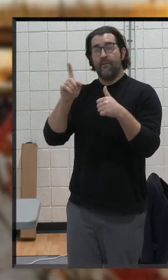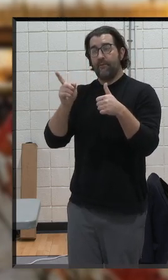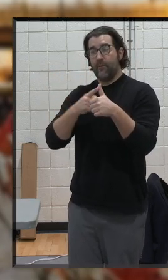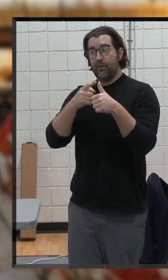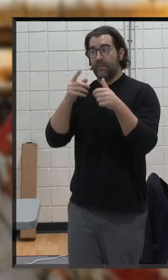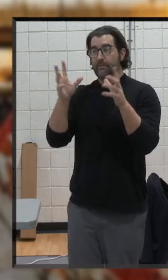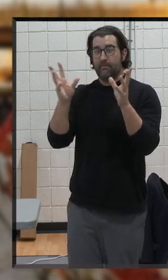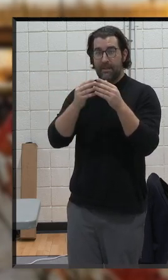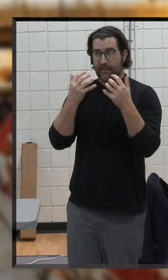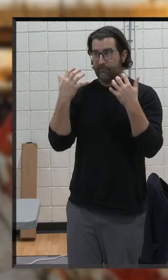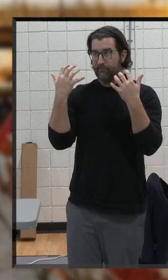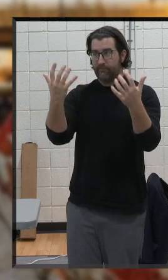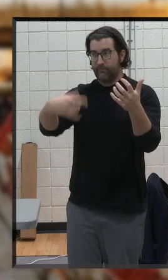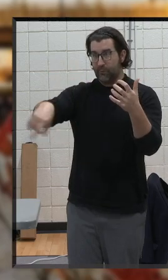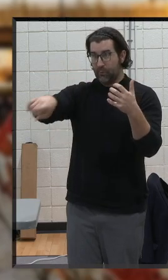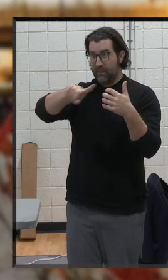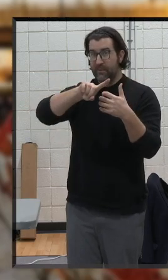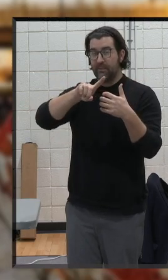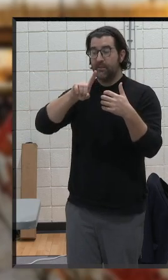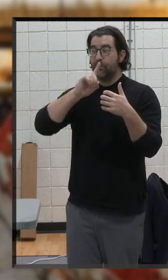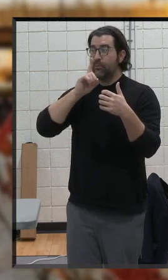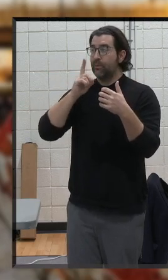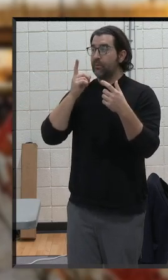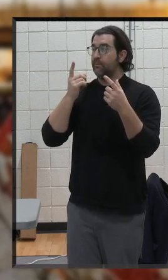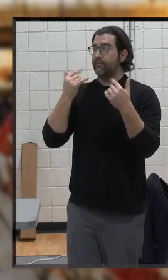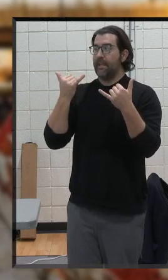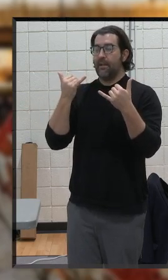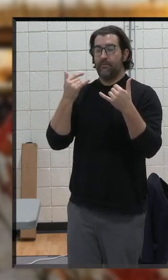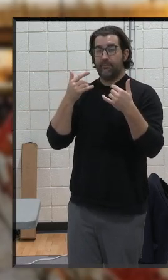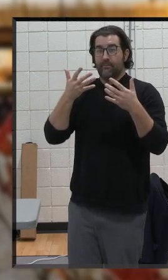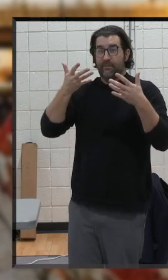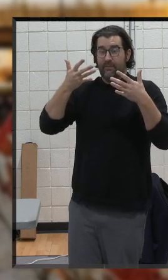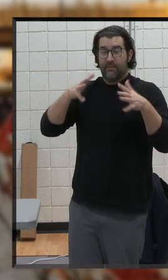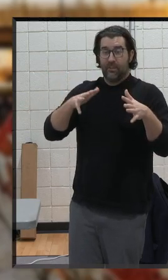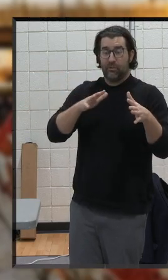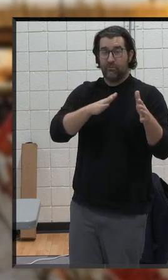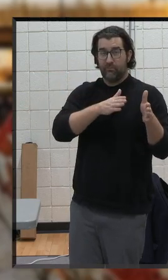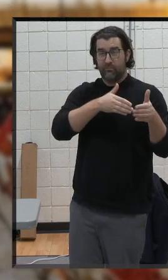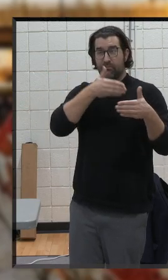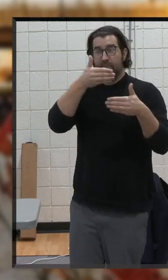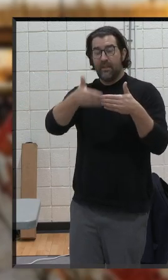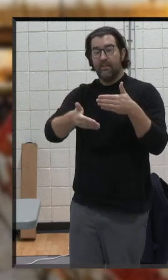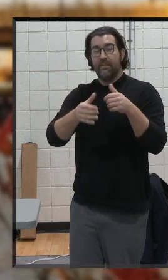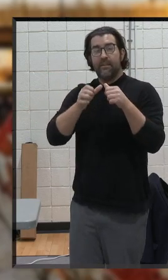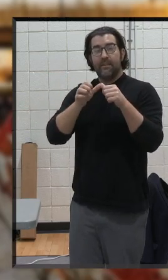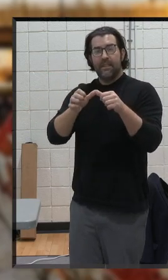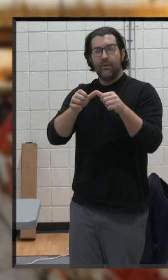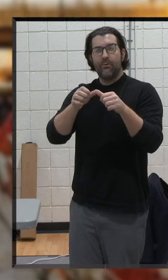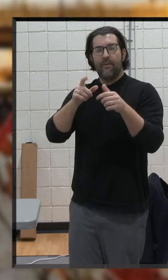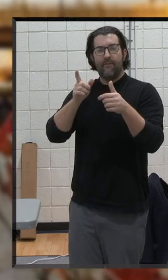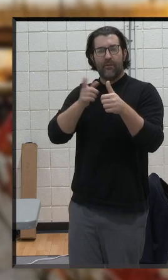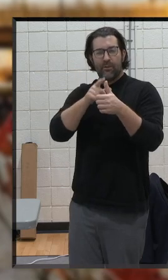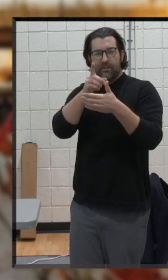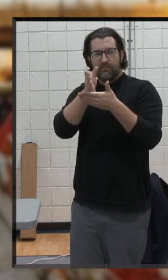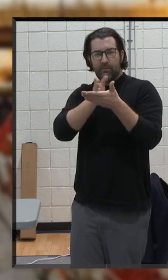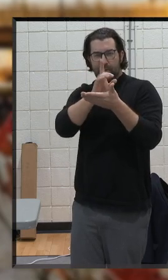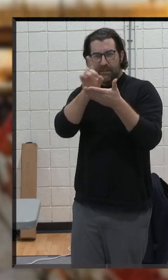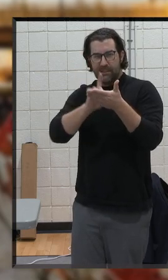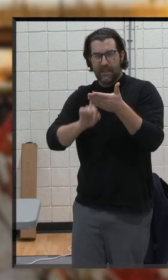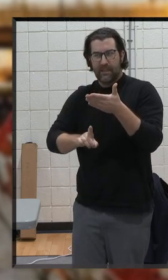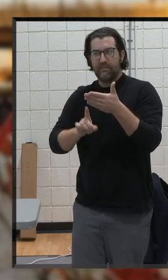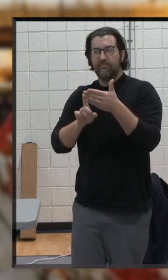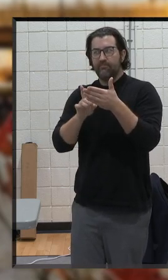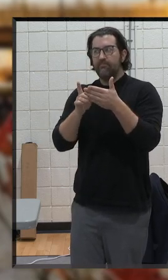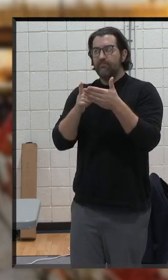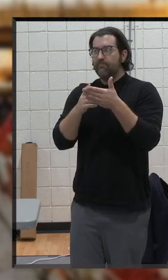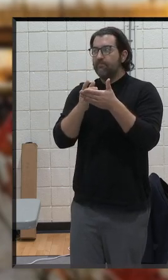meeting. And we're going to roll right out of this into continuing preliminary design. So we'll